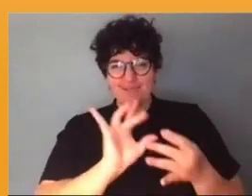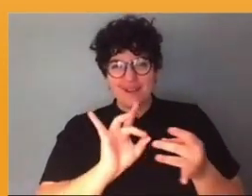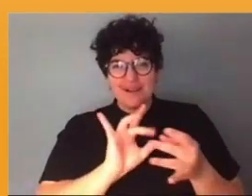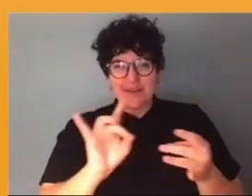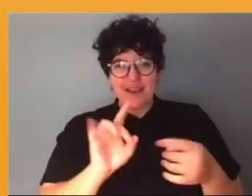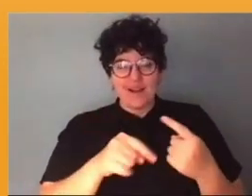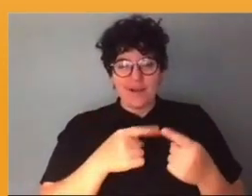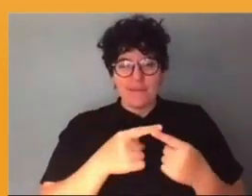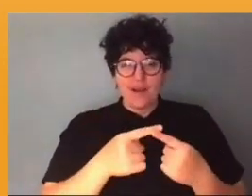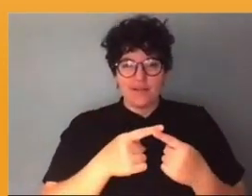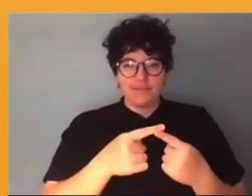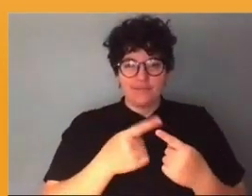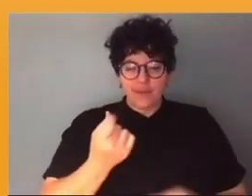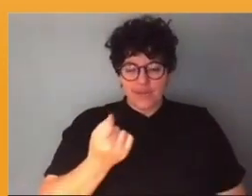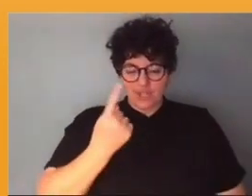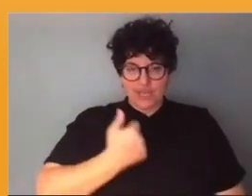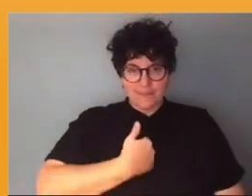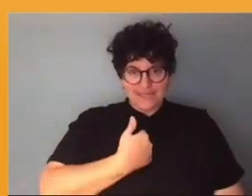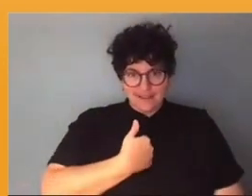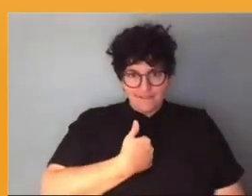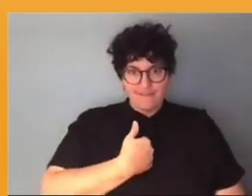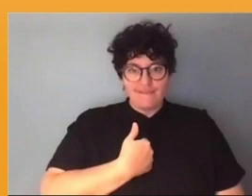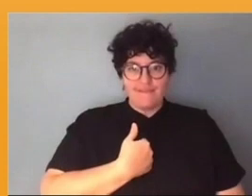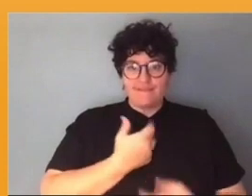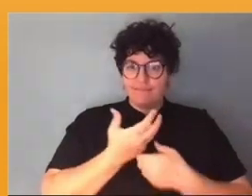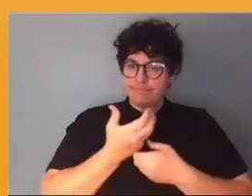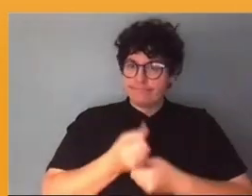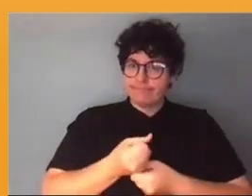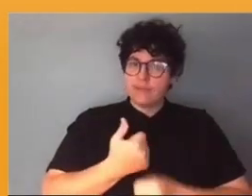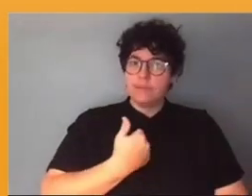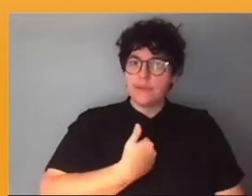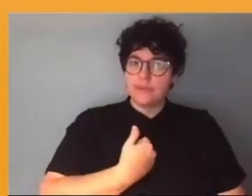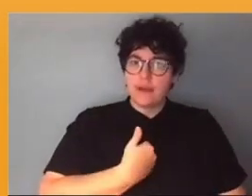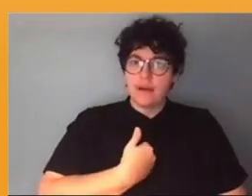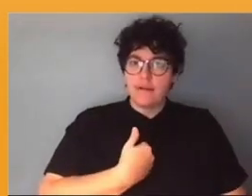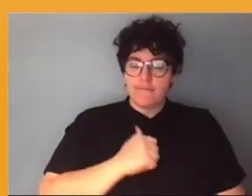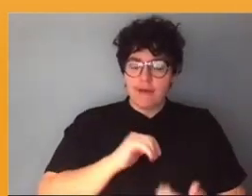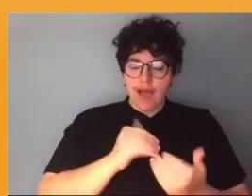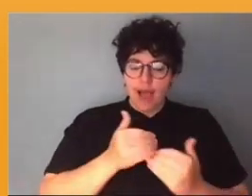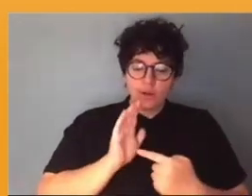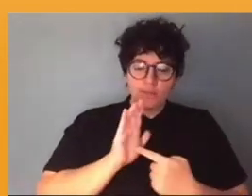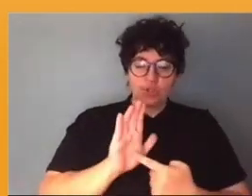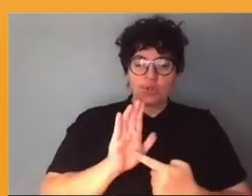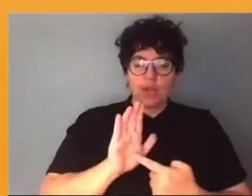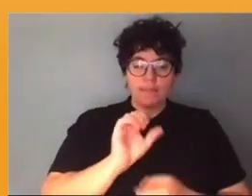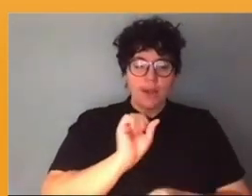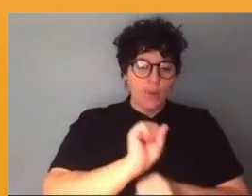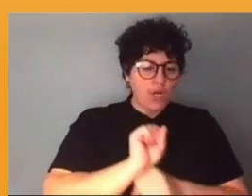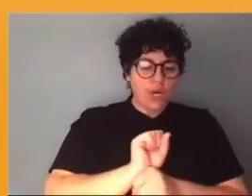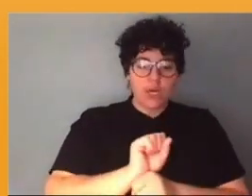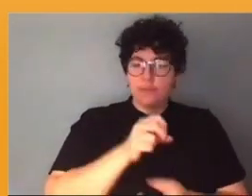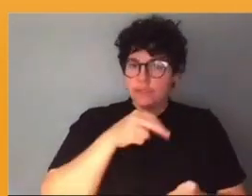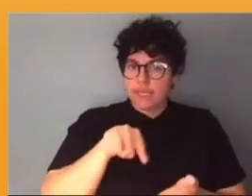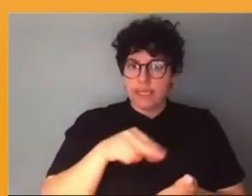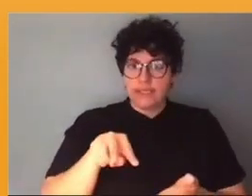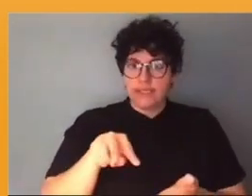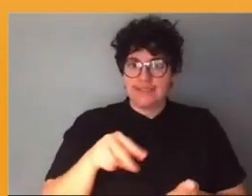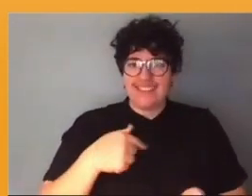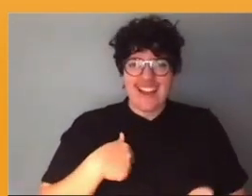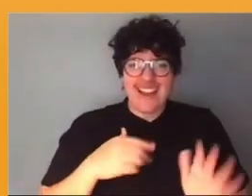of what I'm trying to portray, the work I'm trying to do. And I don't want to sound,